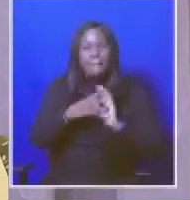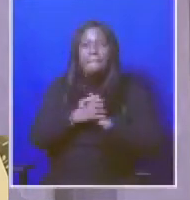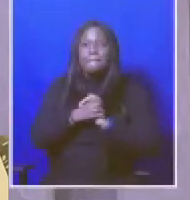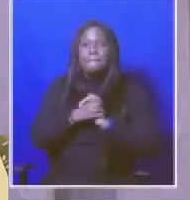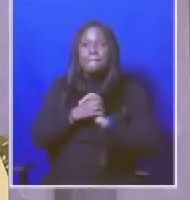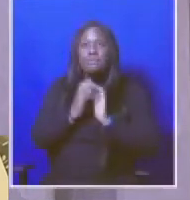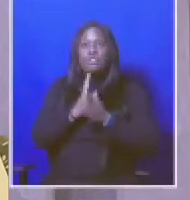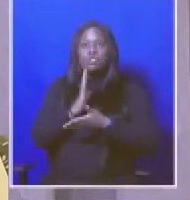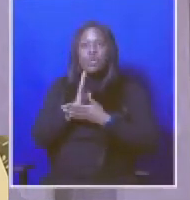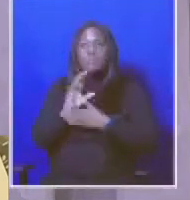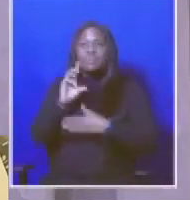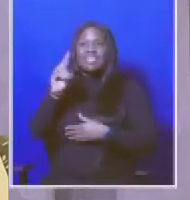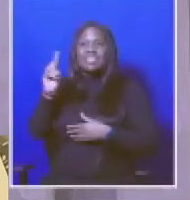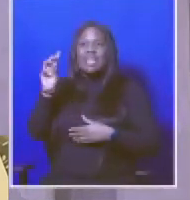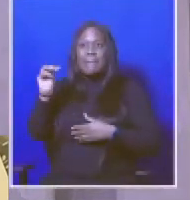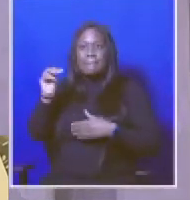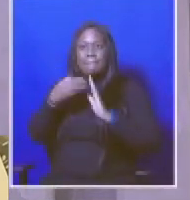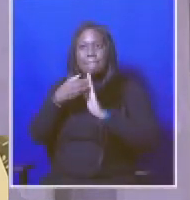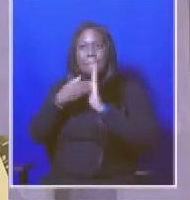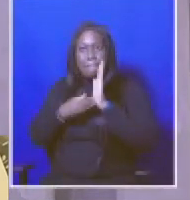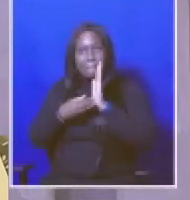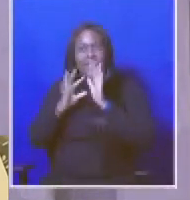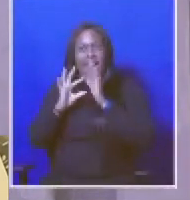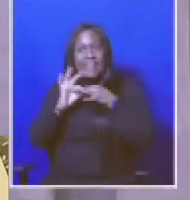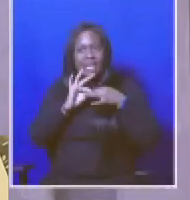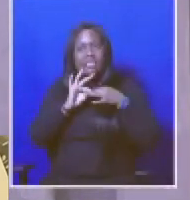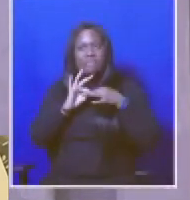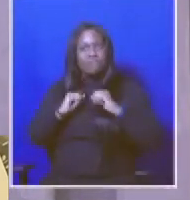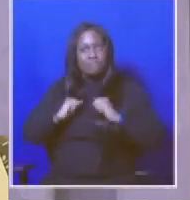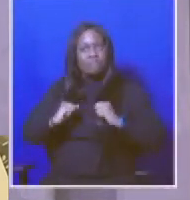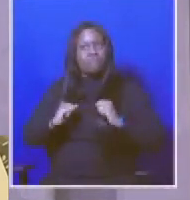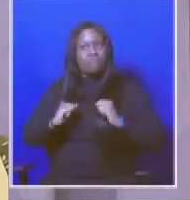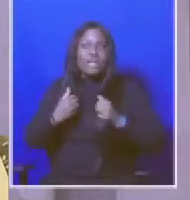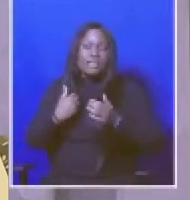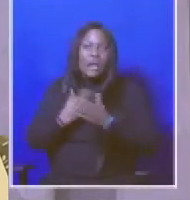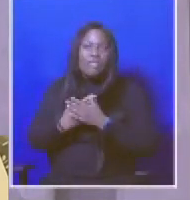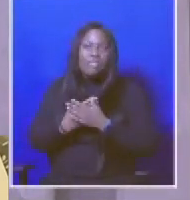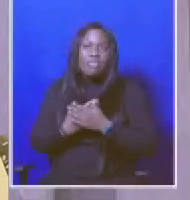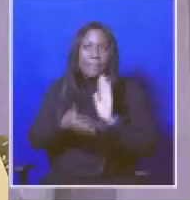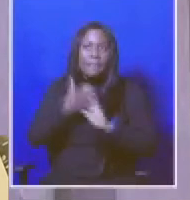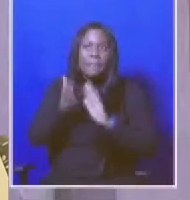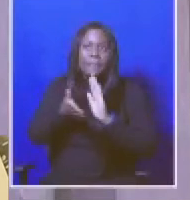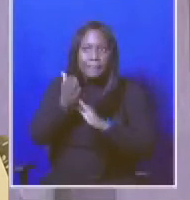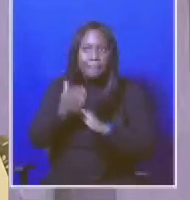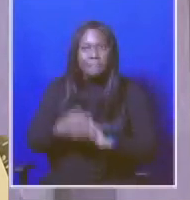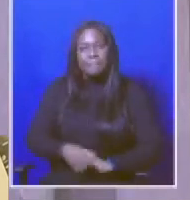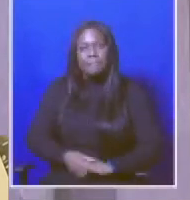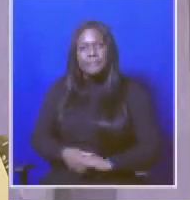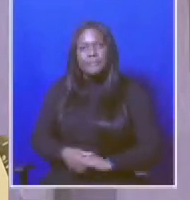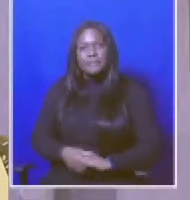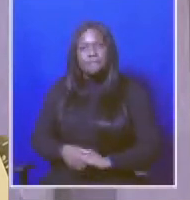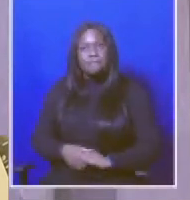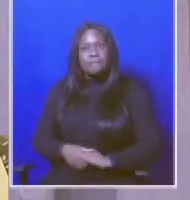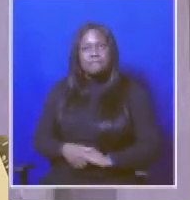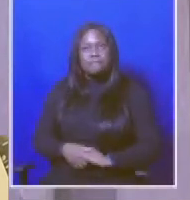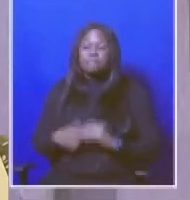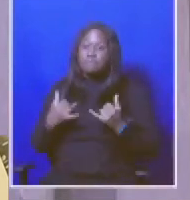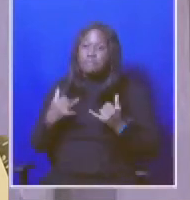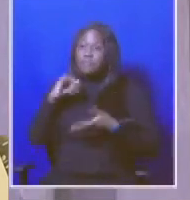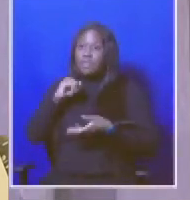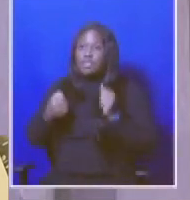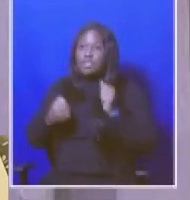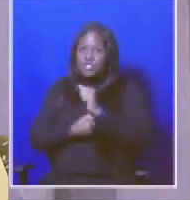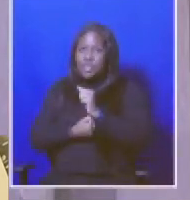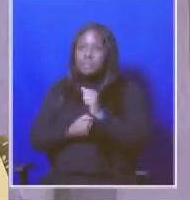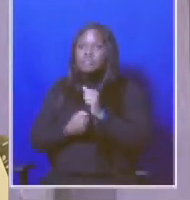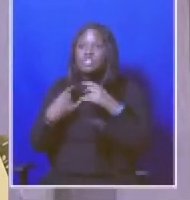district development model, the DDM. Amongst others, some of the things, and I'll conclude, Chairperson, because there's a